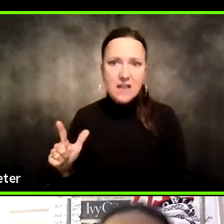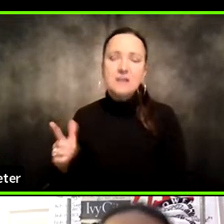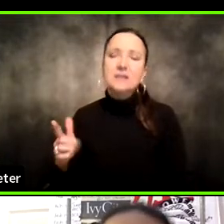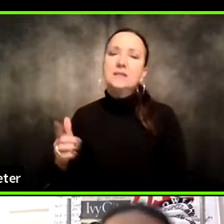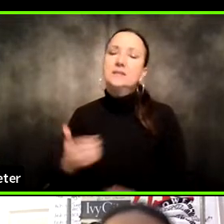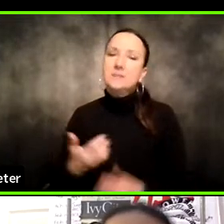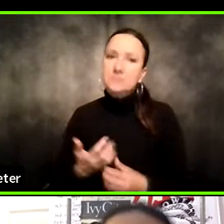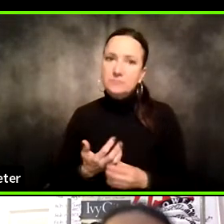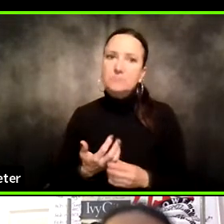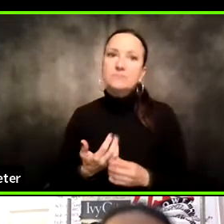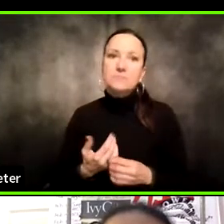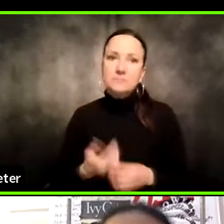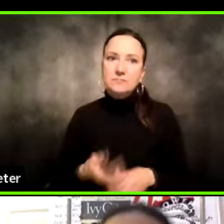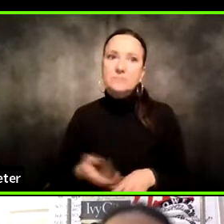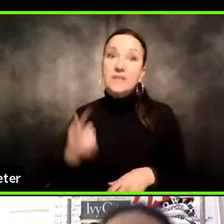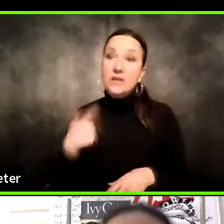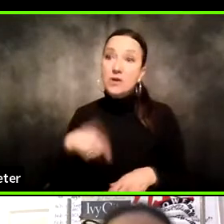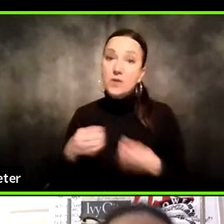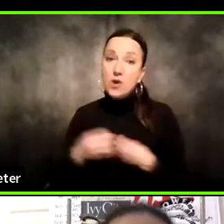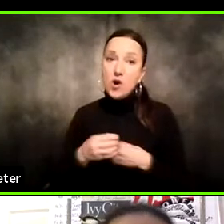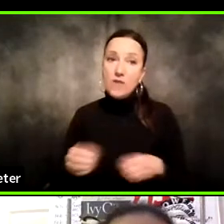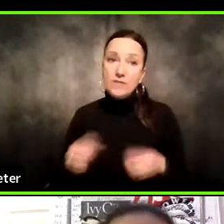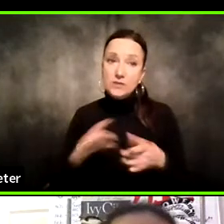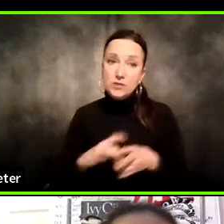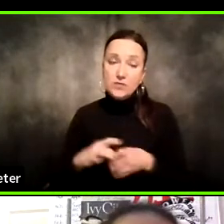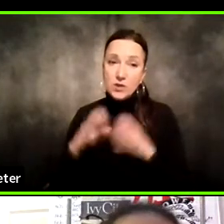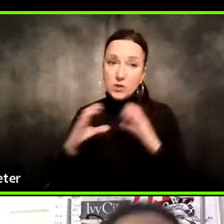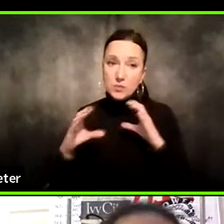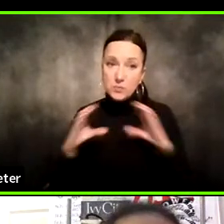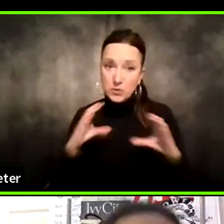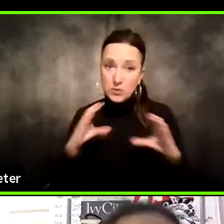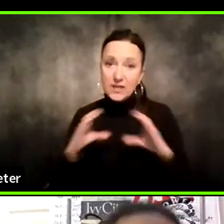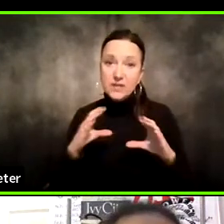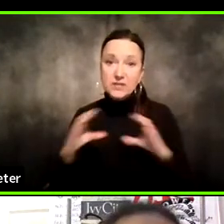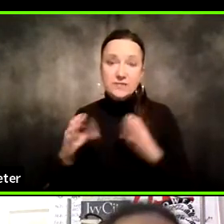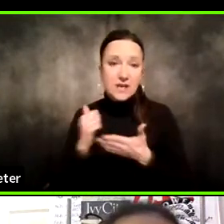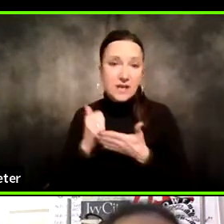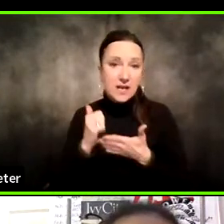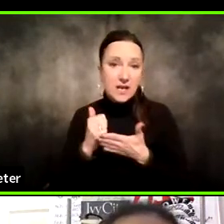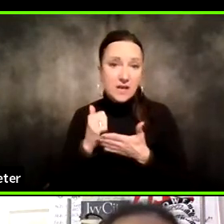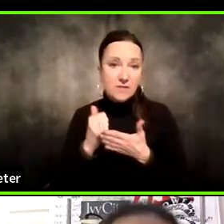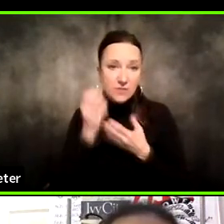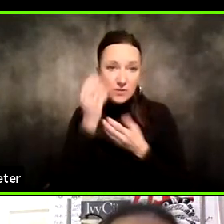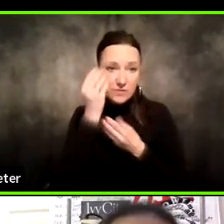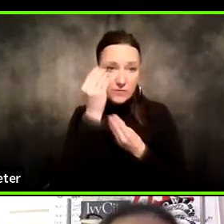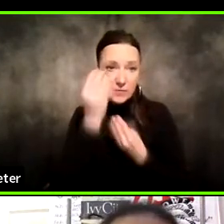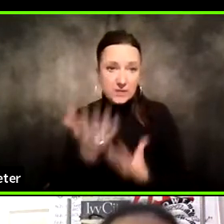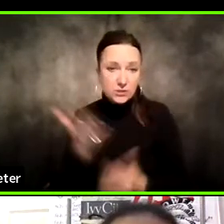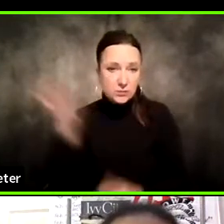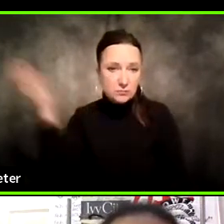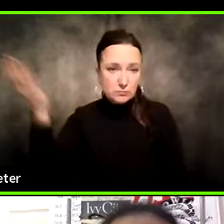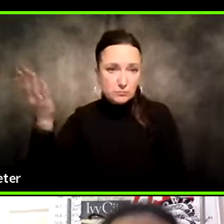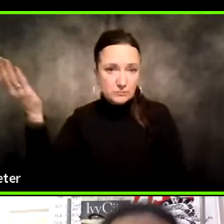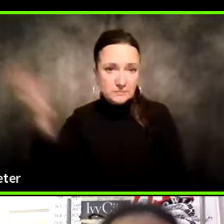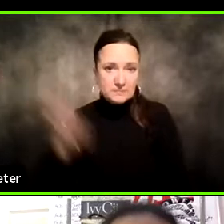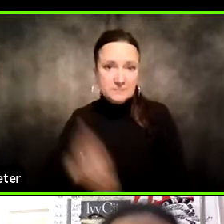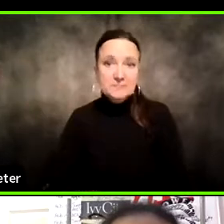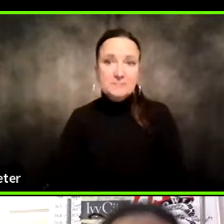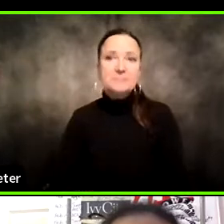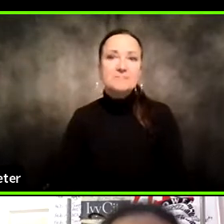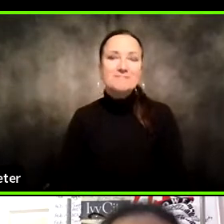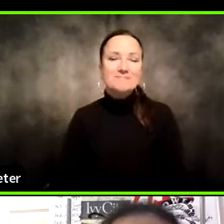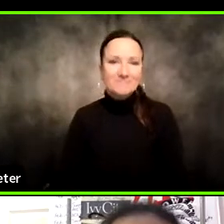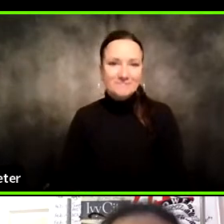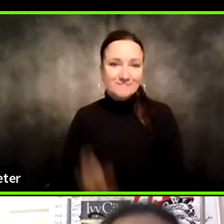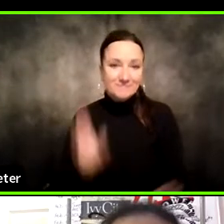of Unified Communications, and we'll be presenting some very helpful information tonight. Good evening,